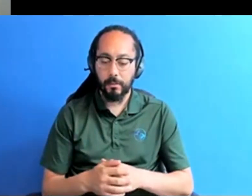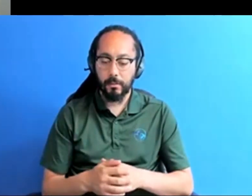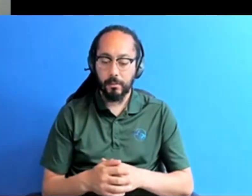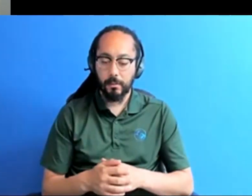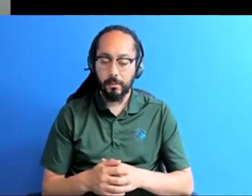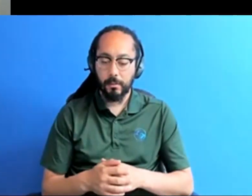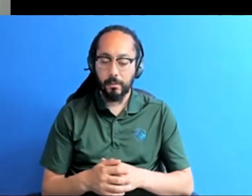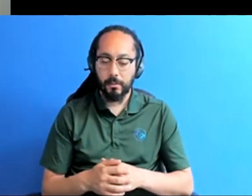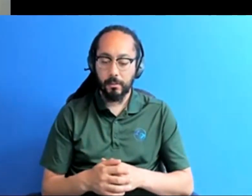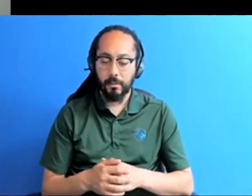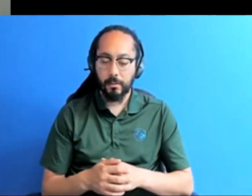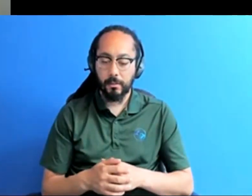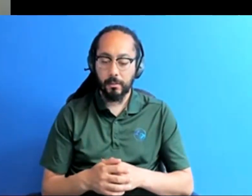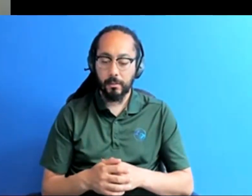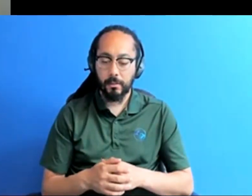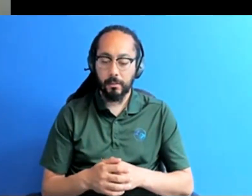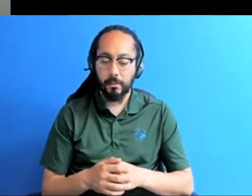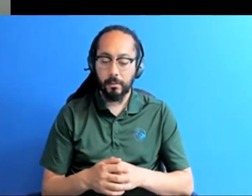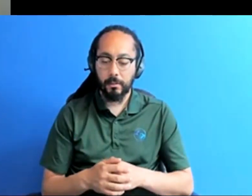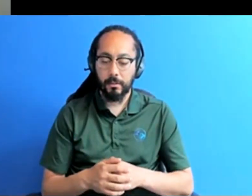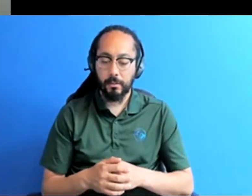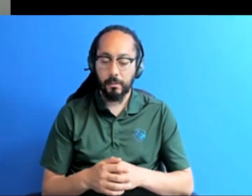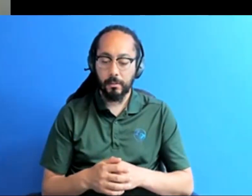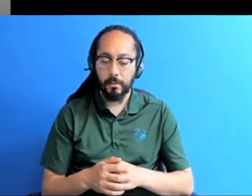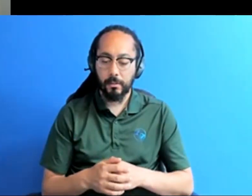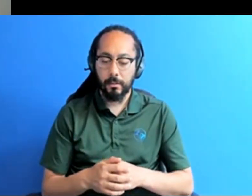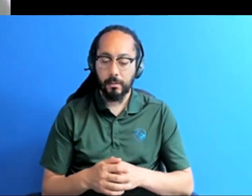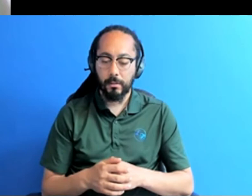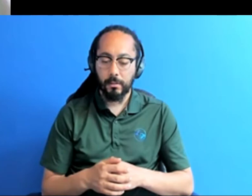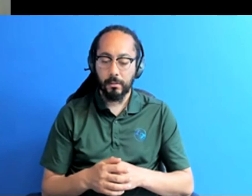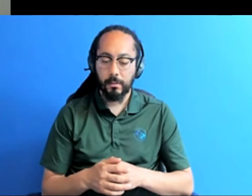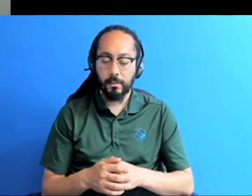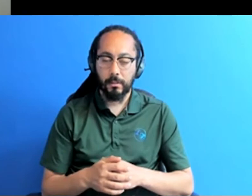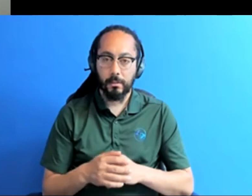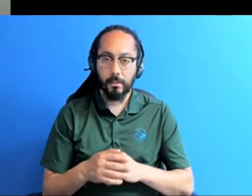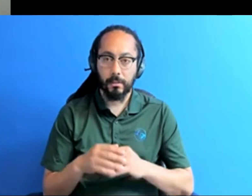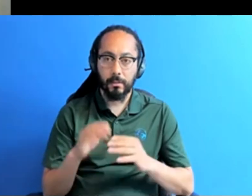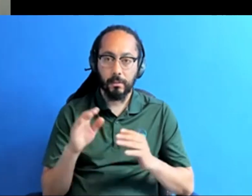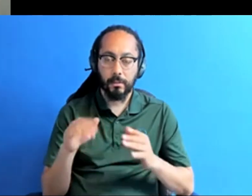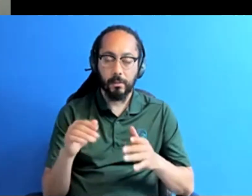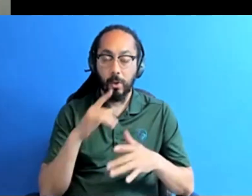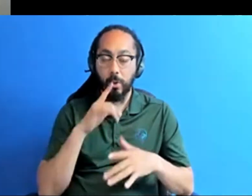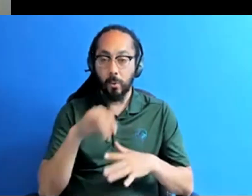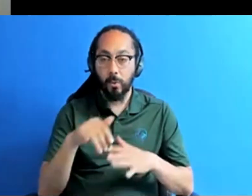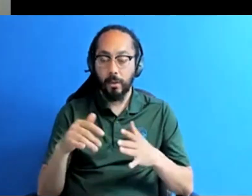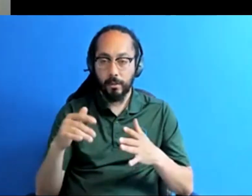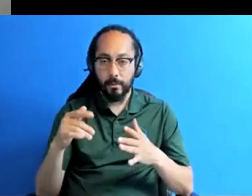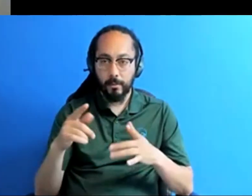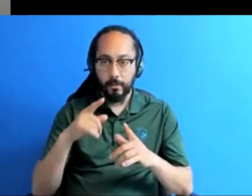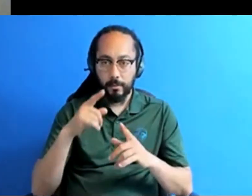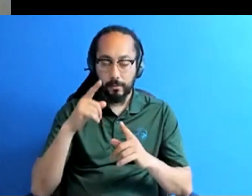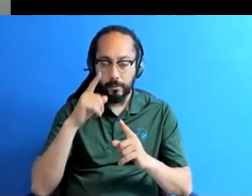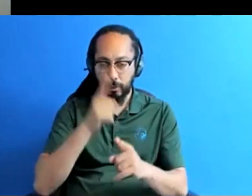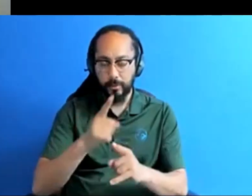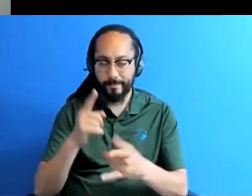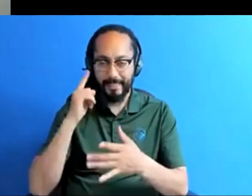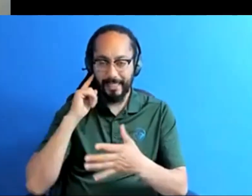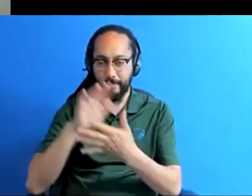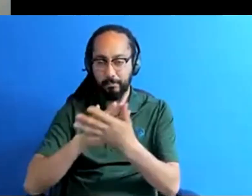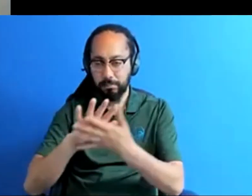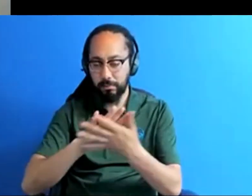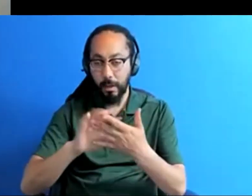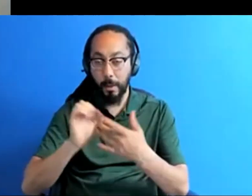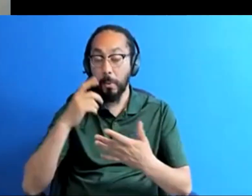particular program, it doesn't work for them, or because we definitely will, we can say, hey, what about these